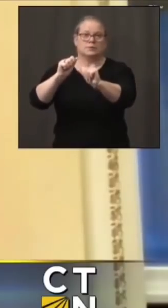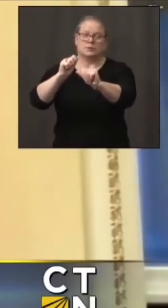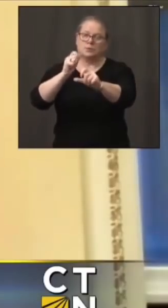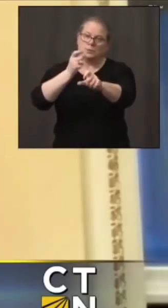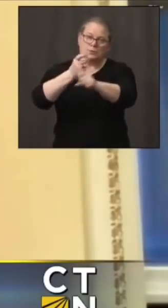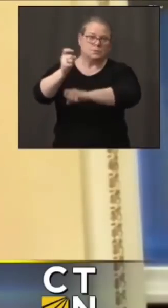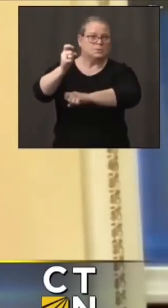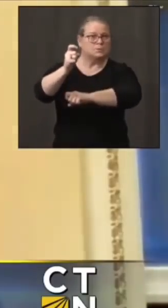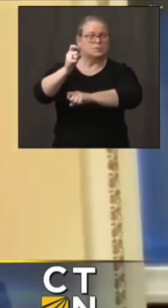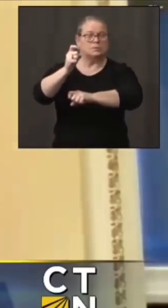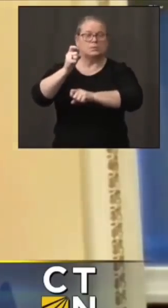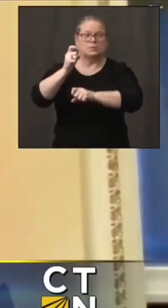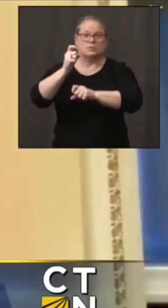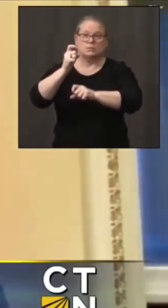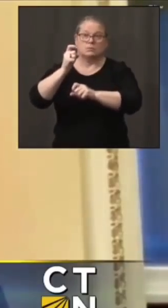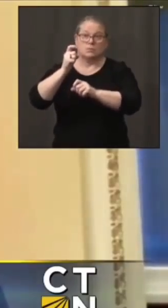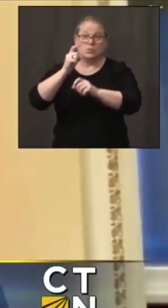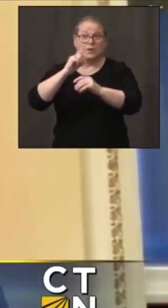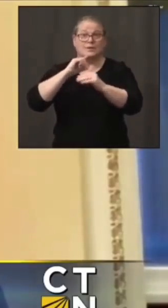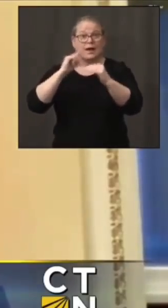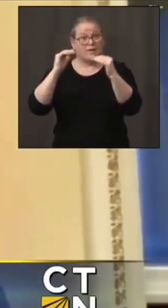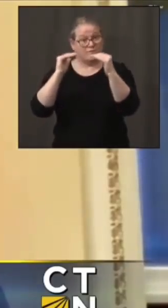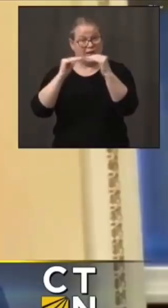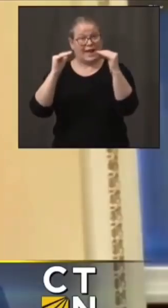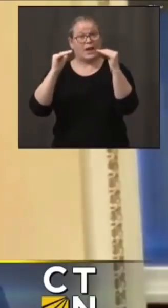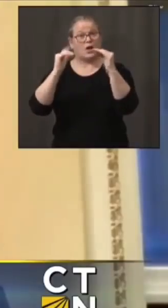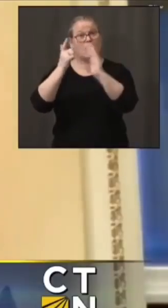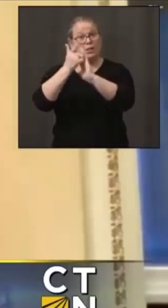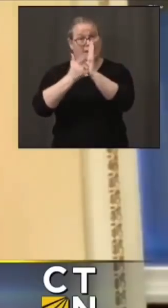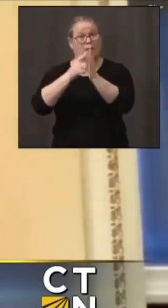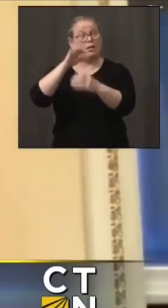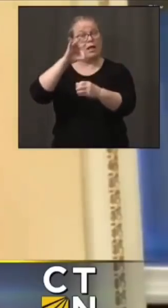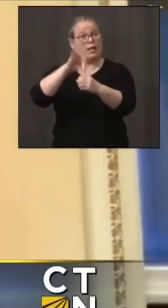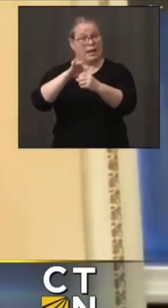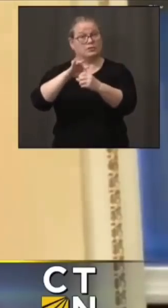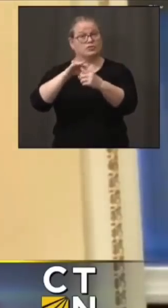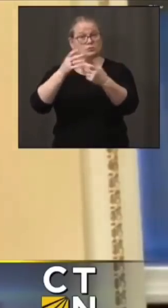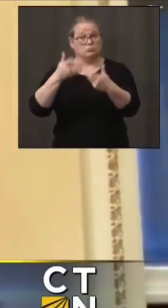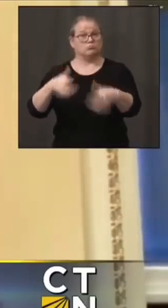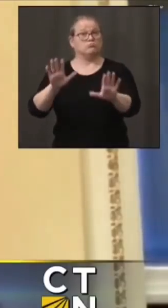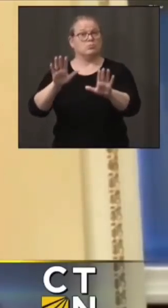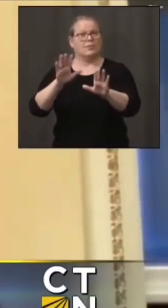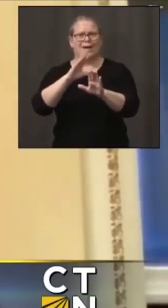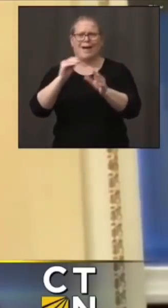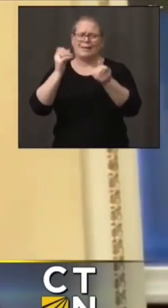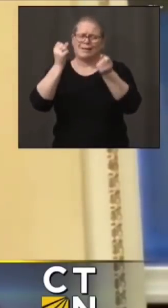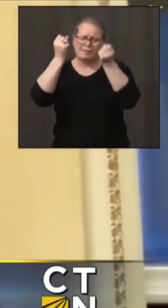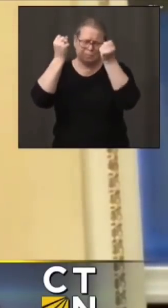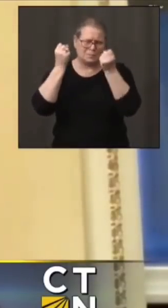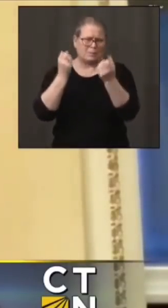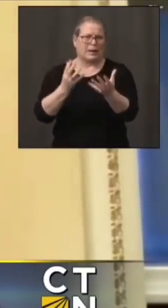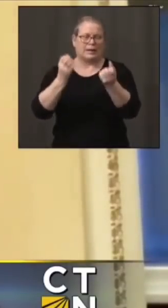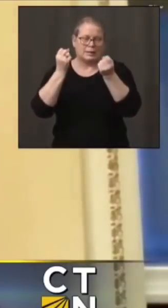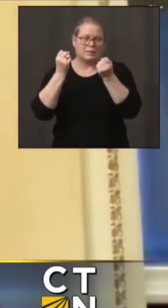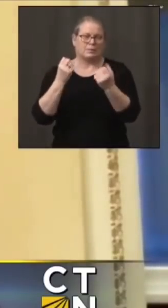election. And that has been certified by many